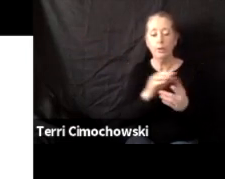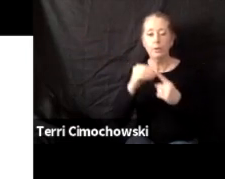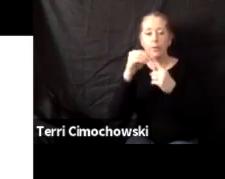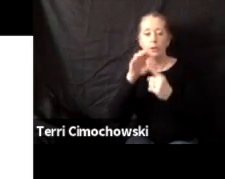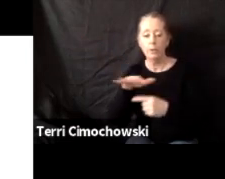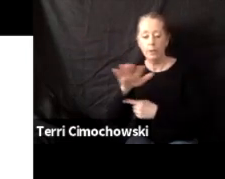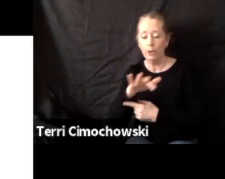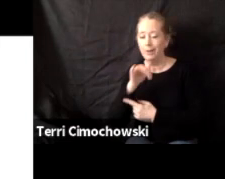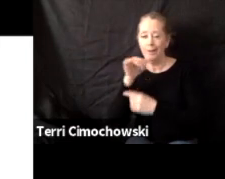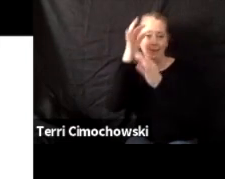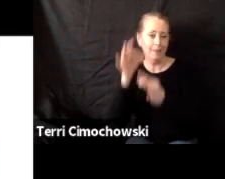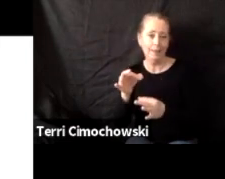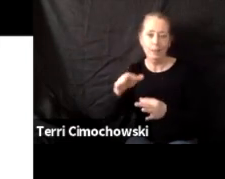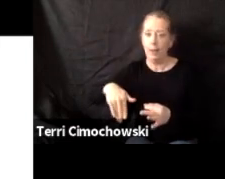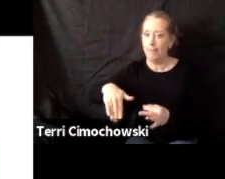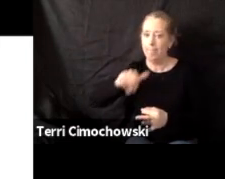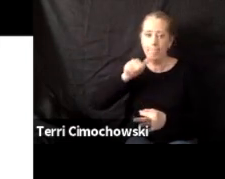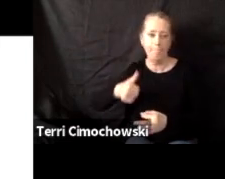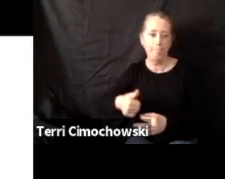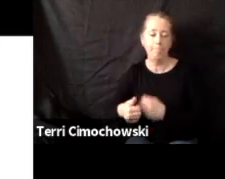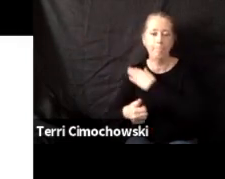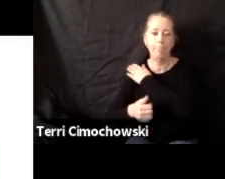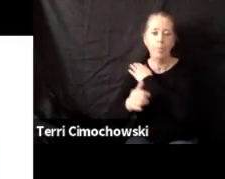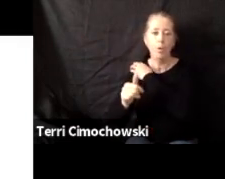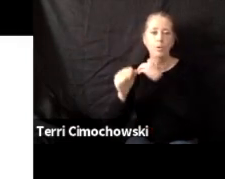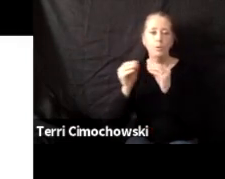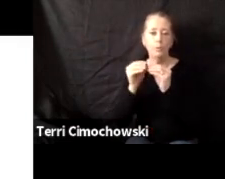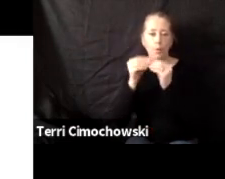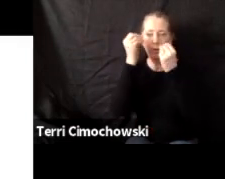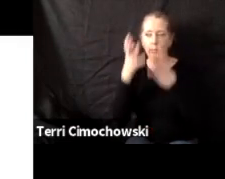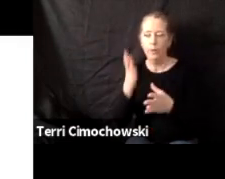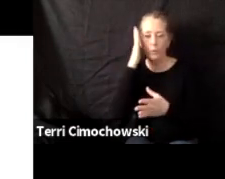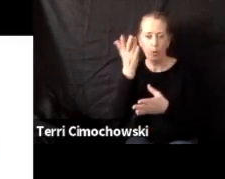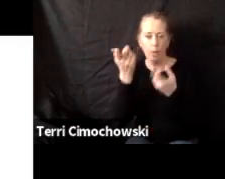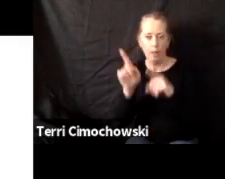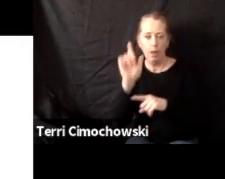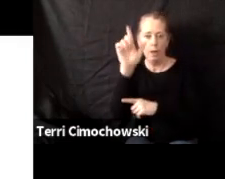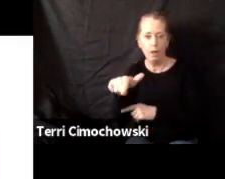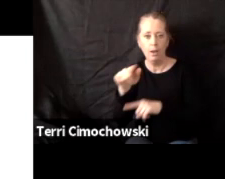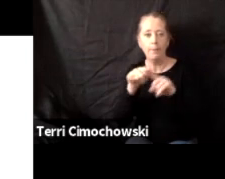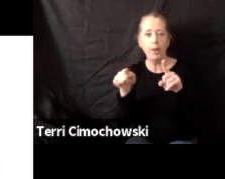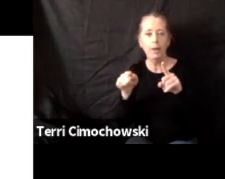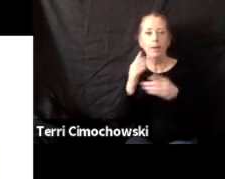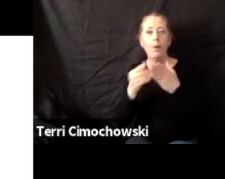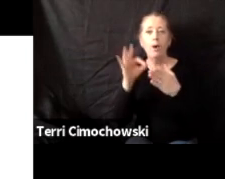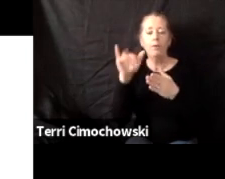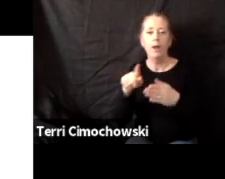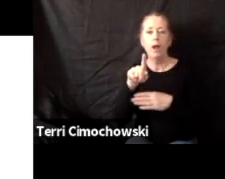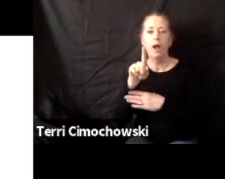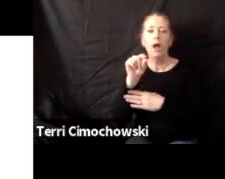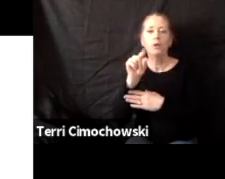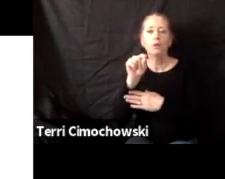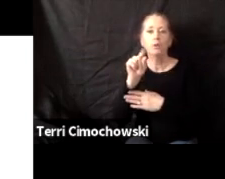be determined. So that more information will come on that later. But it is part of the 120